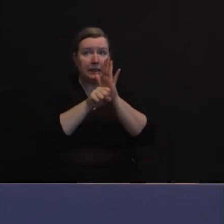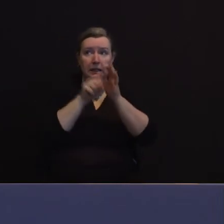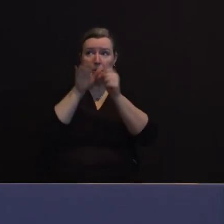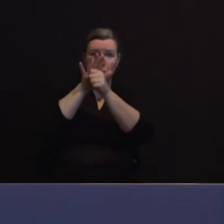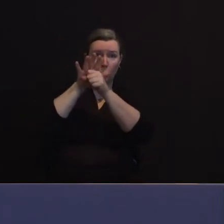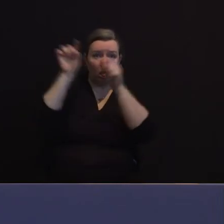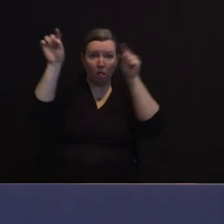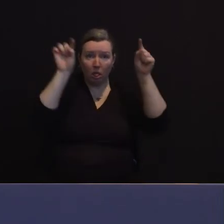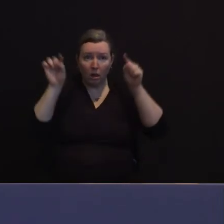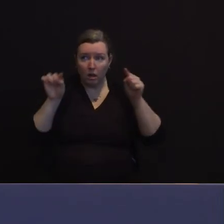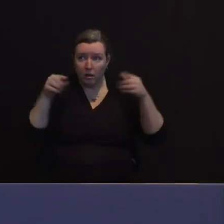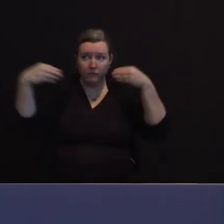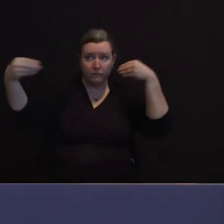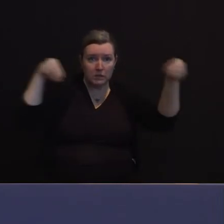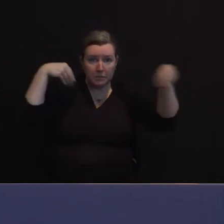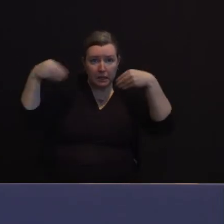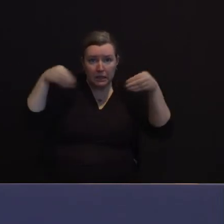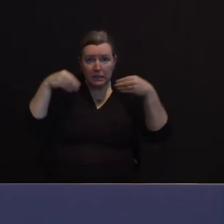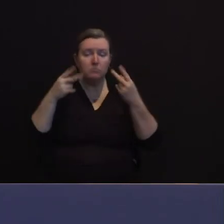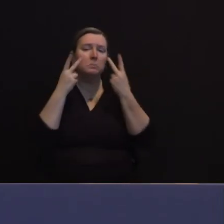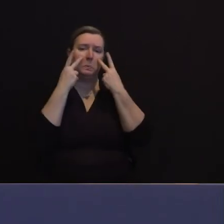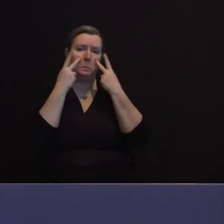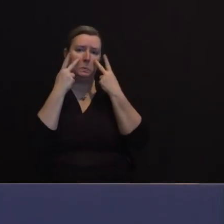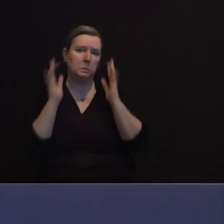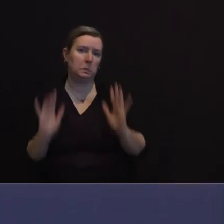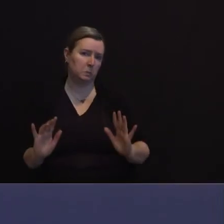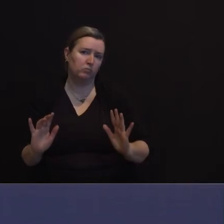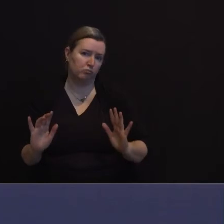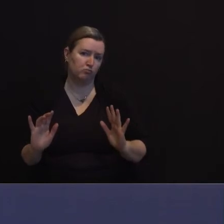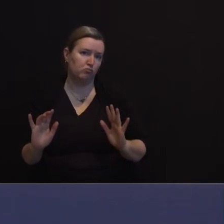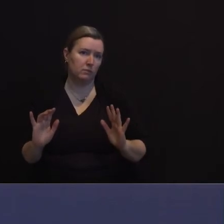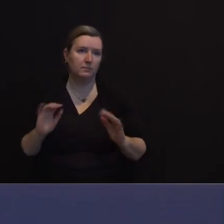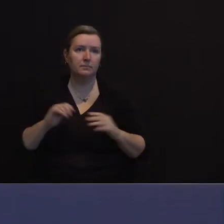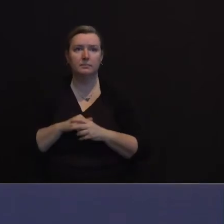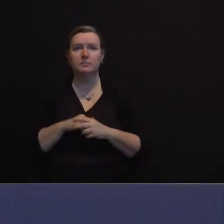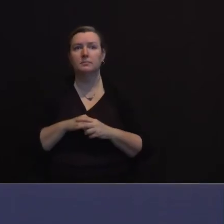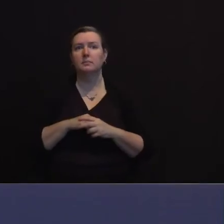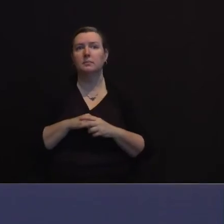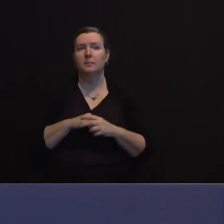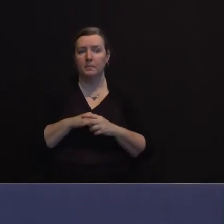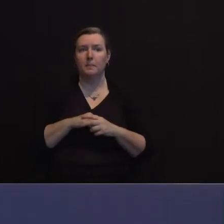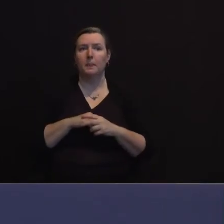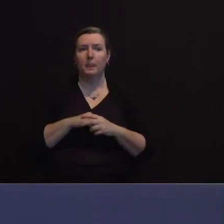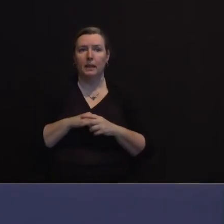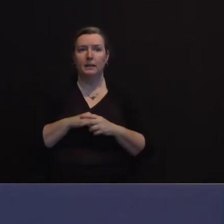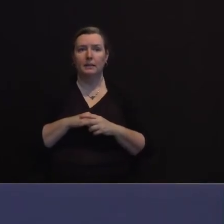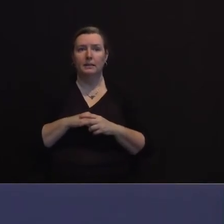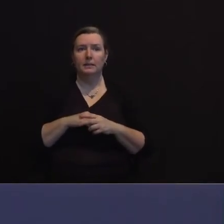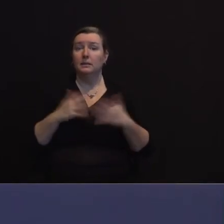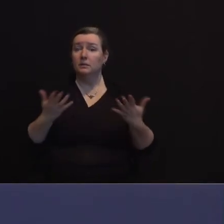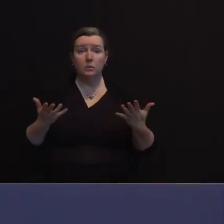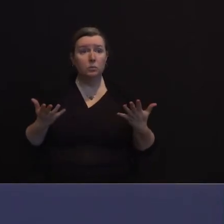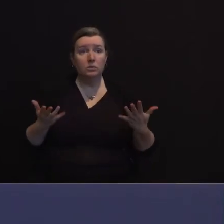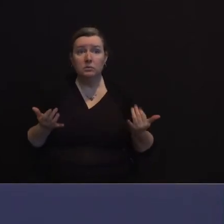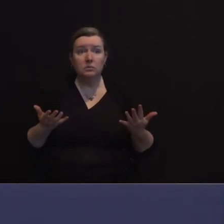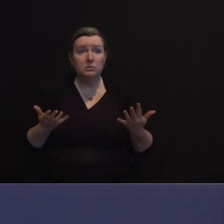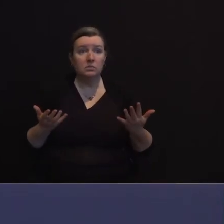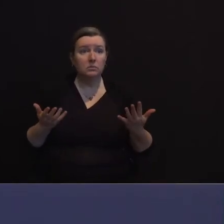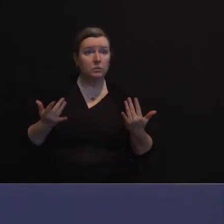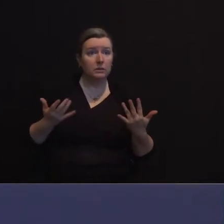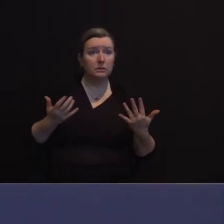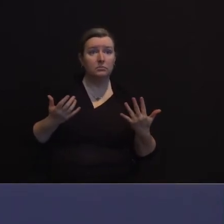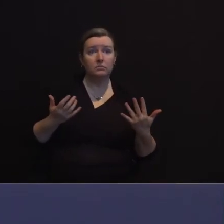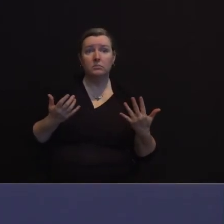I'm leaning toward if the numbers keep getting better, we haven't made any formal decisions and we haven't had Judy's got to vet all this. I'd love to see a little bit